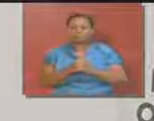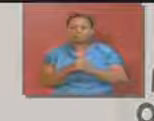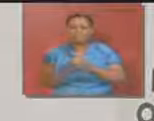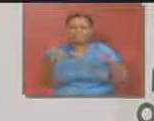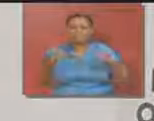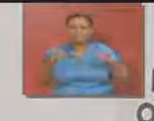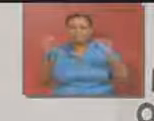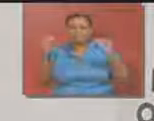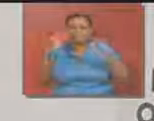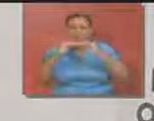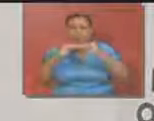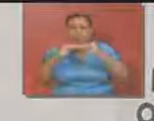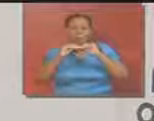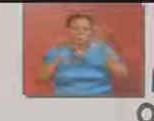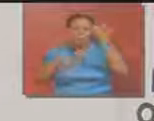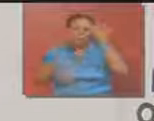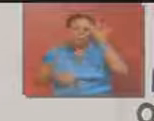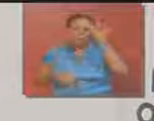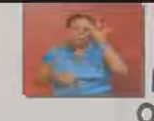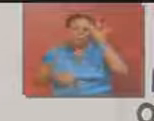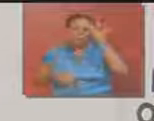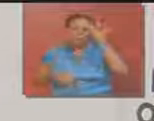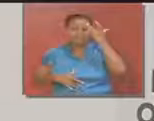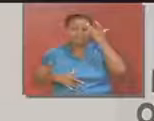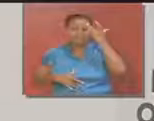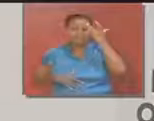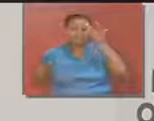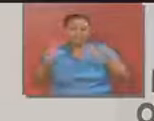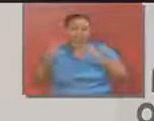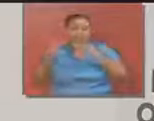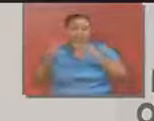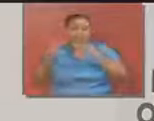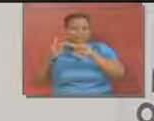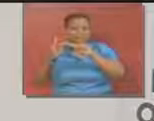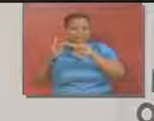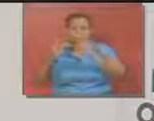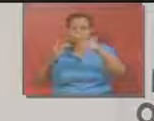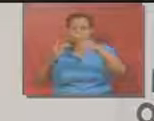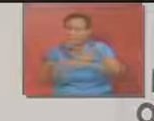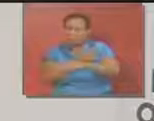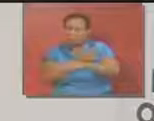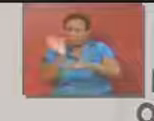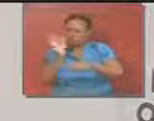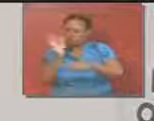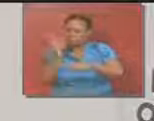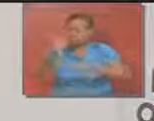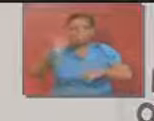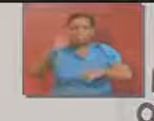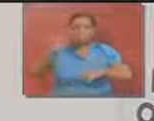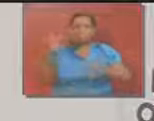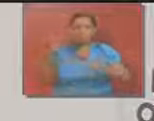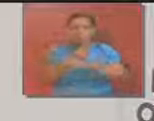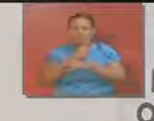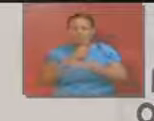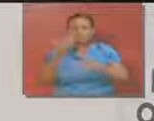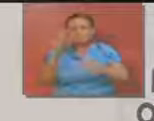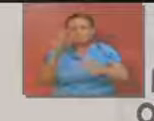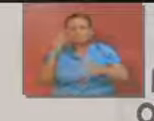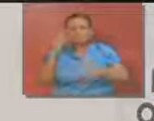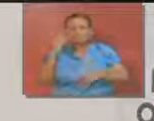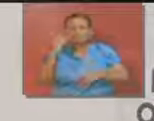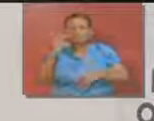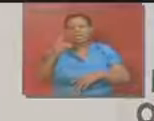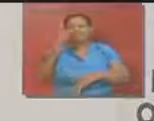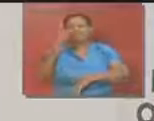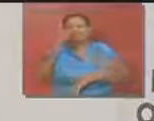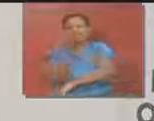fact, with the second dose, as you know, we should have our second dose maybe 12 weeks afterwards. The second dose is actually milder. So the